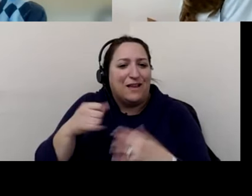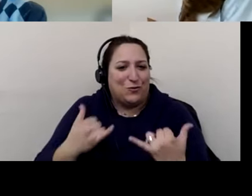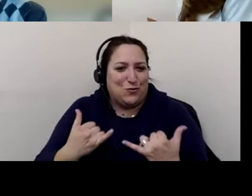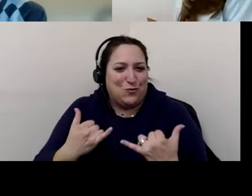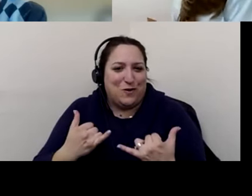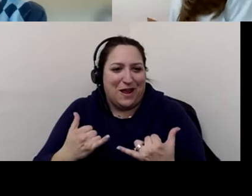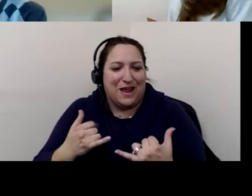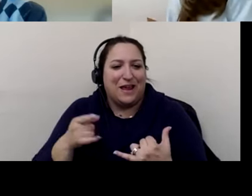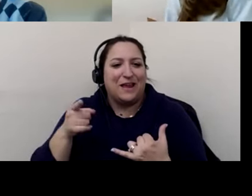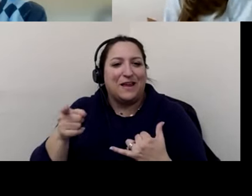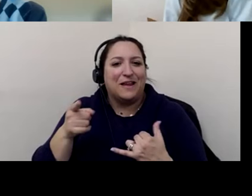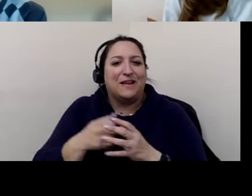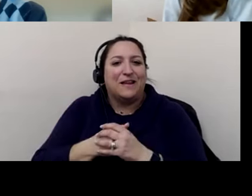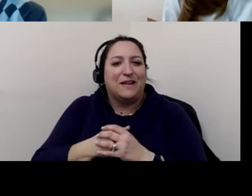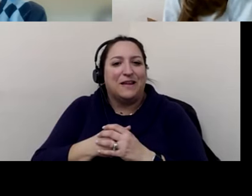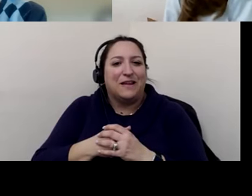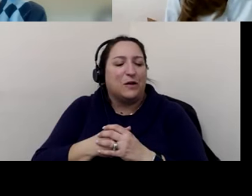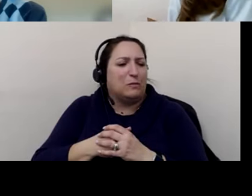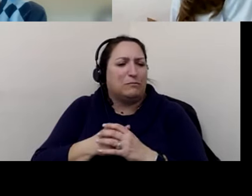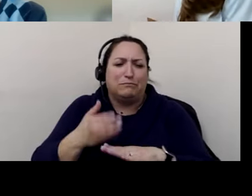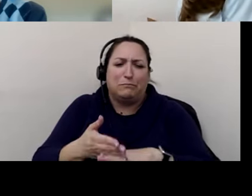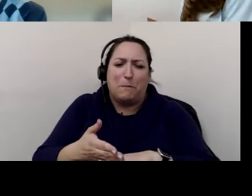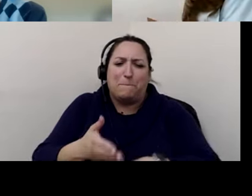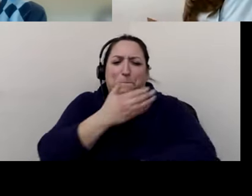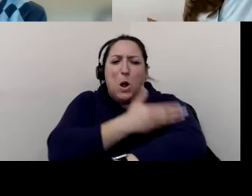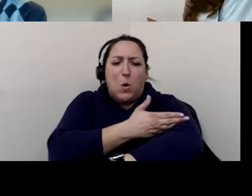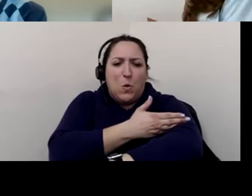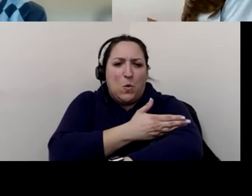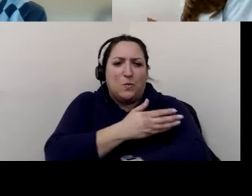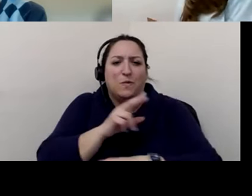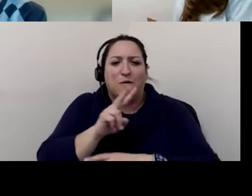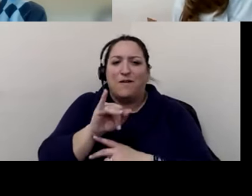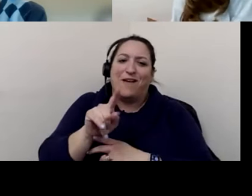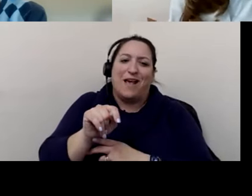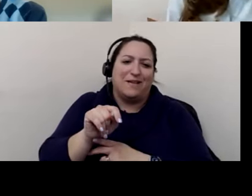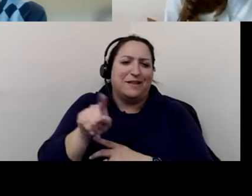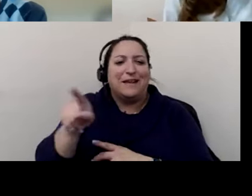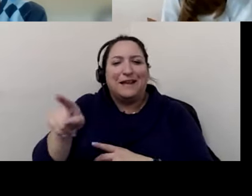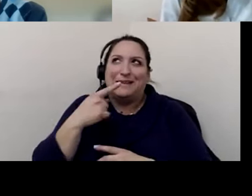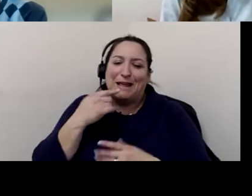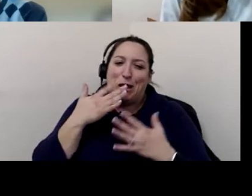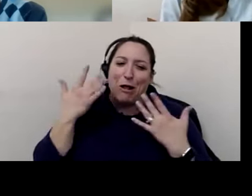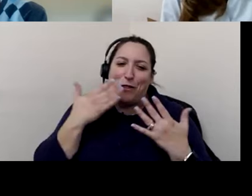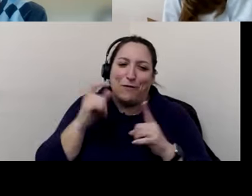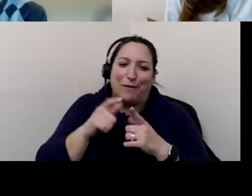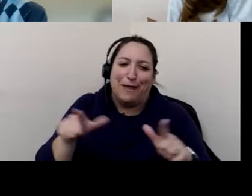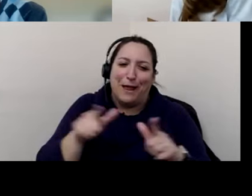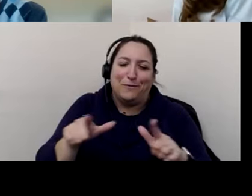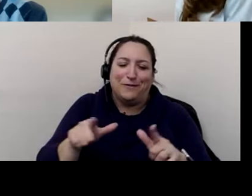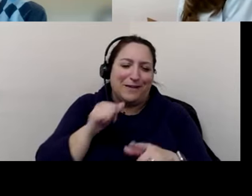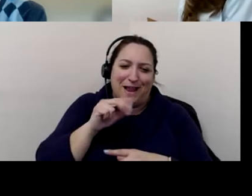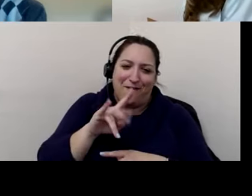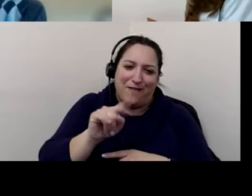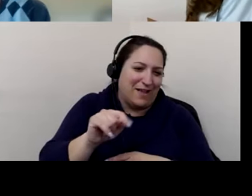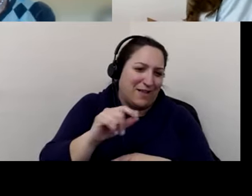today is a vast improvement. His word wasn't vast. He used quite colorful language when he spoke to me, which I am